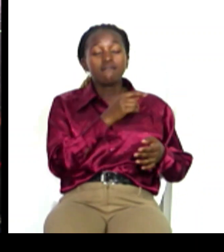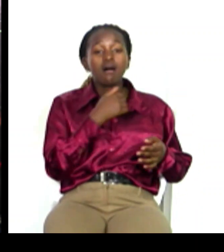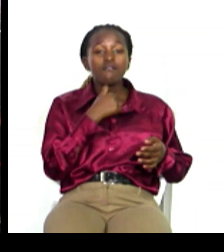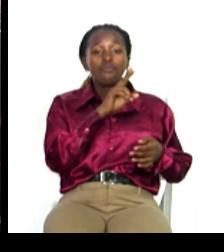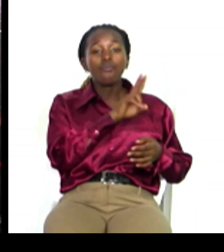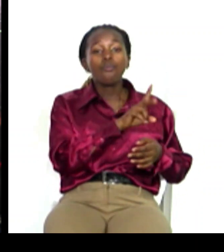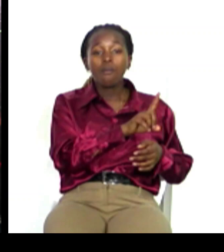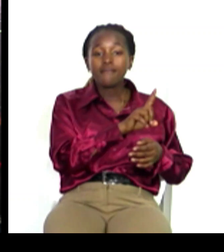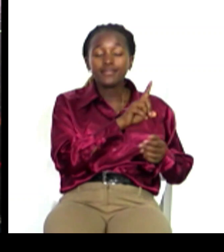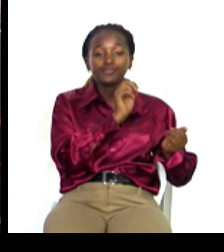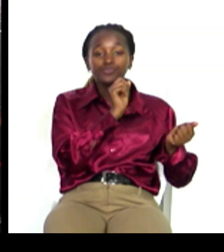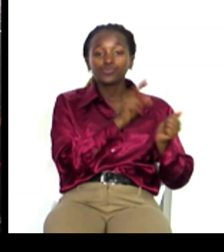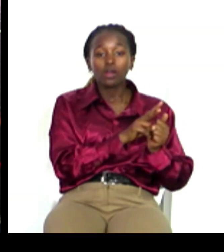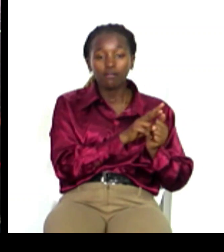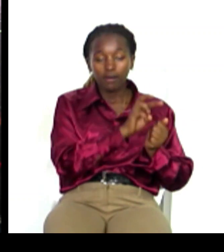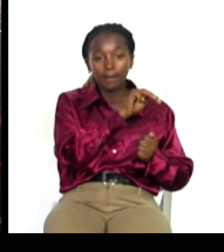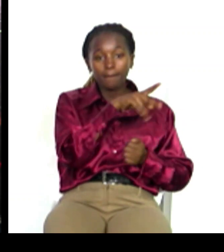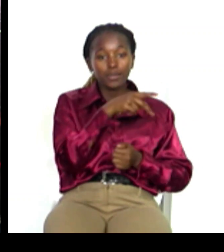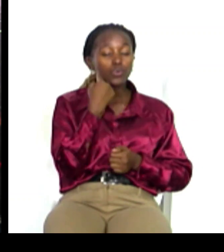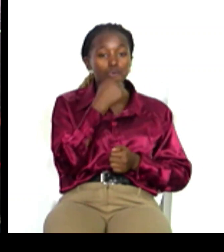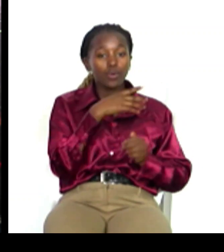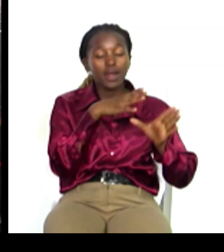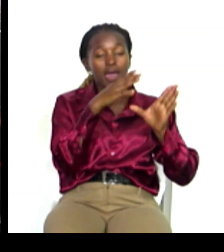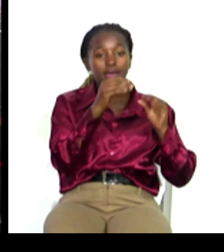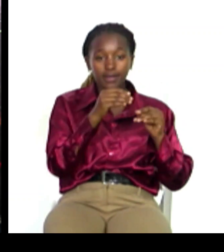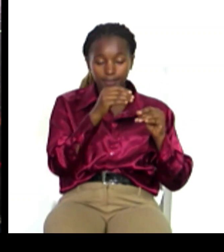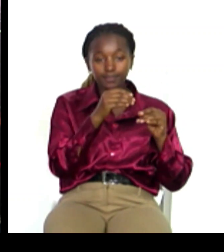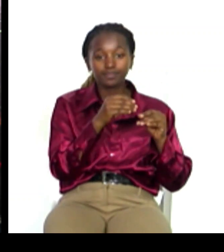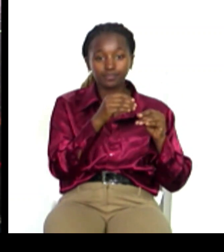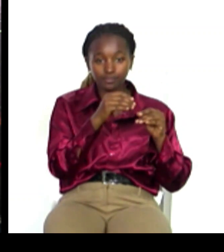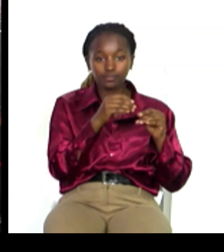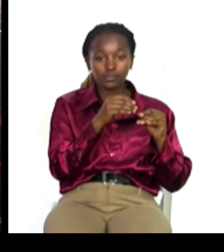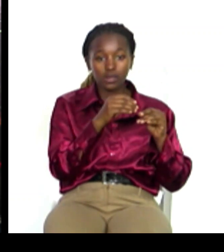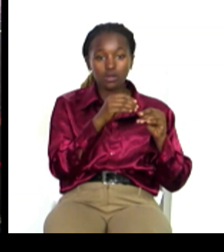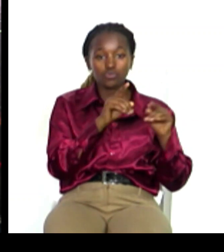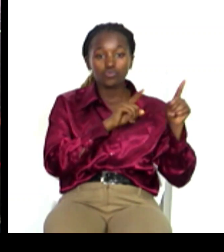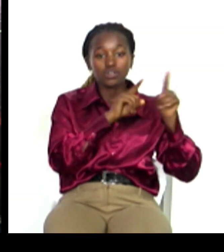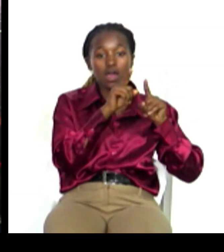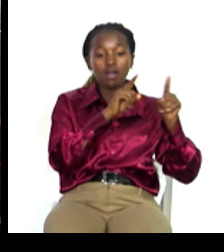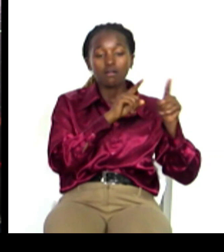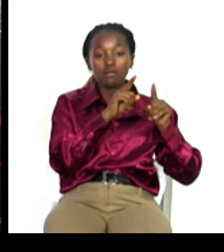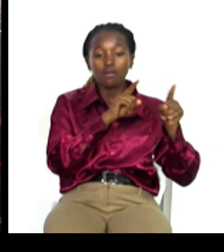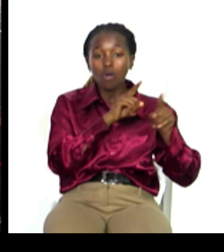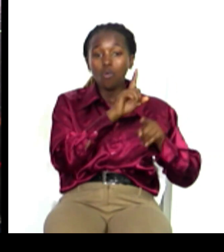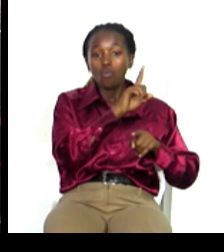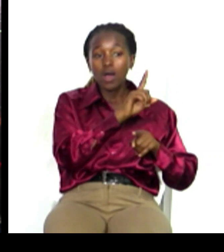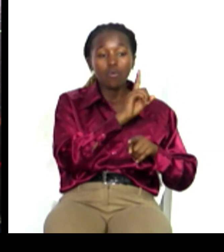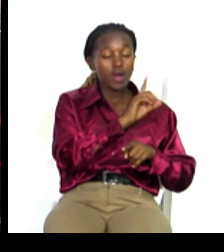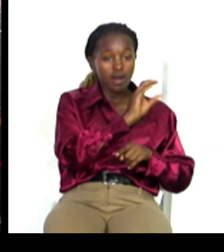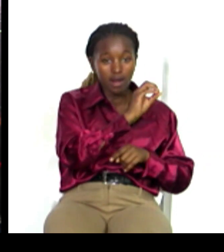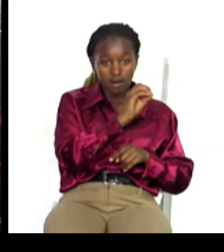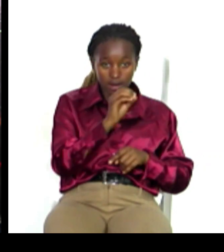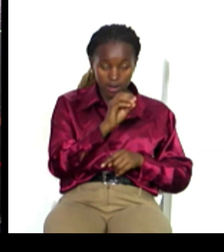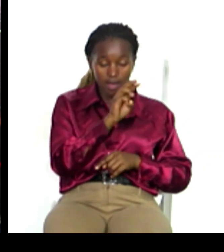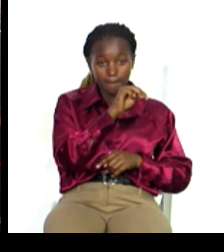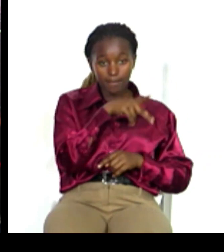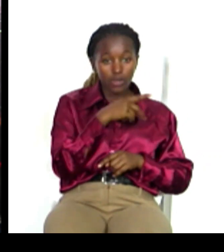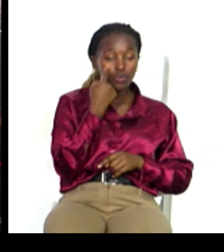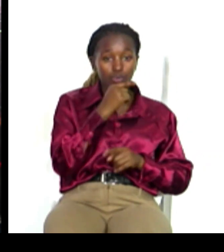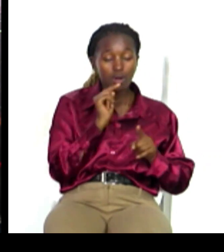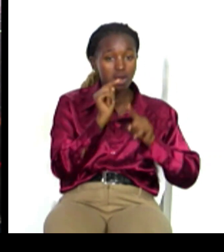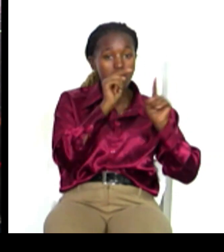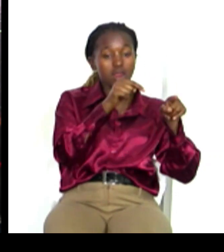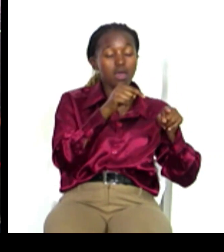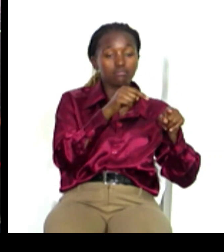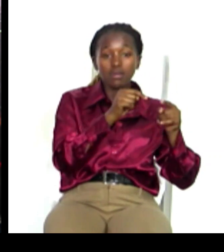112 MPs, UDA and ODM, traveling with him to It's 100 MPs. elections coming up over the